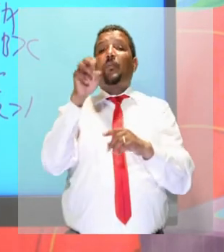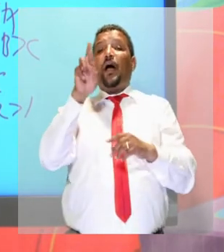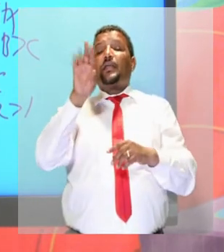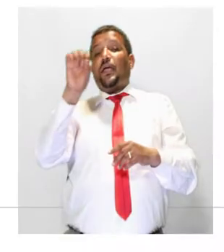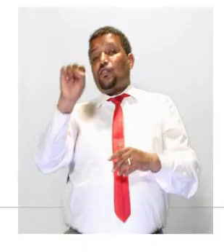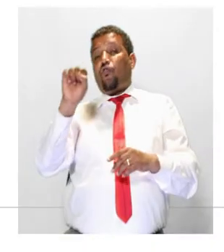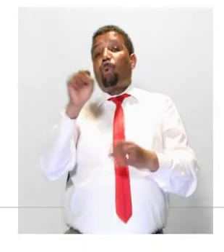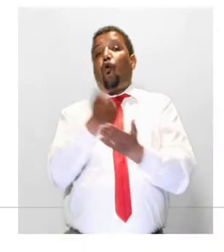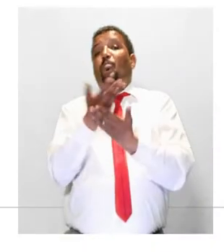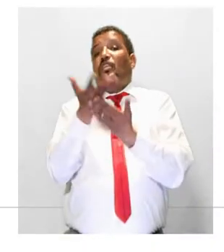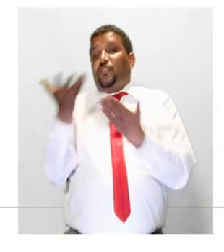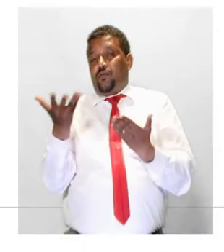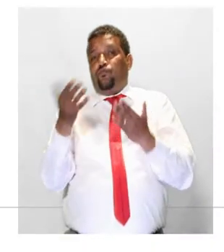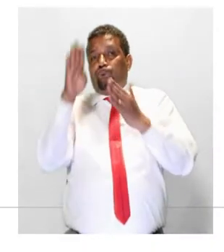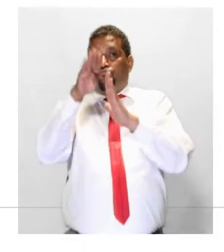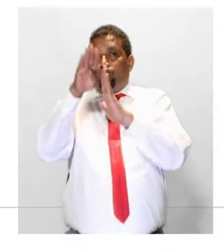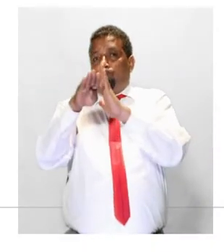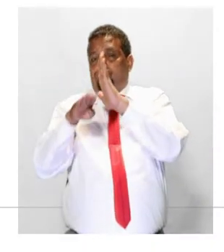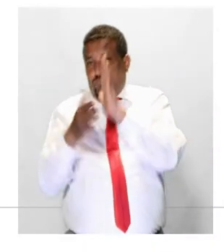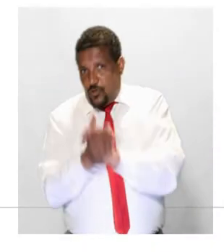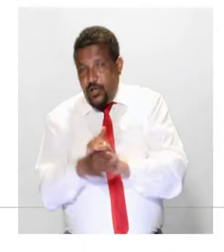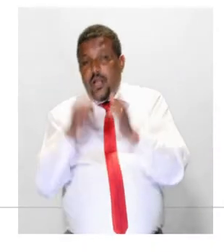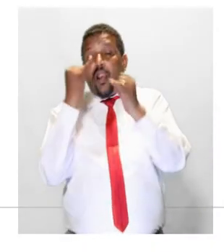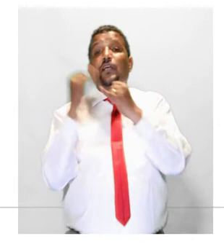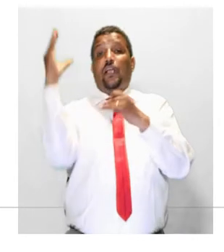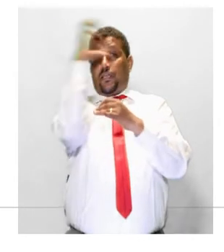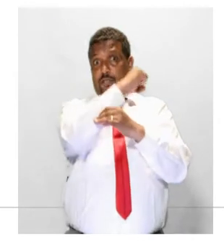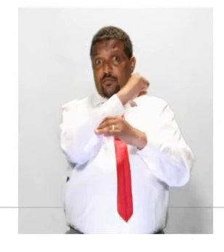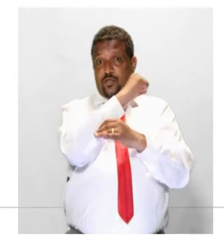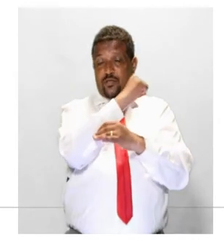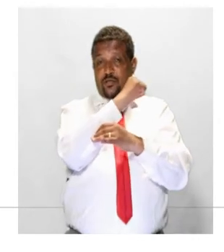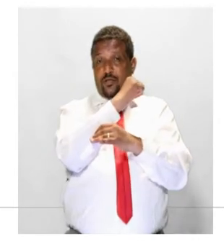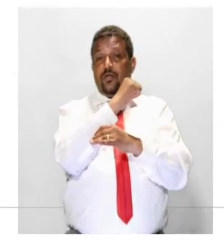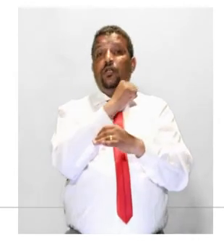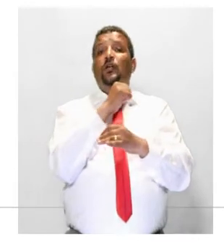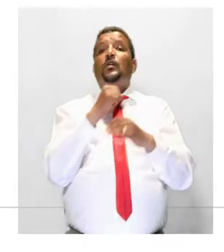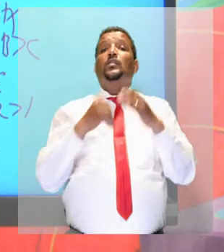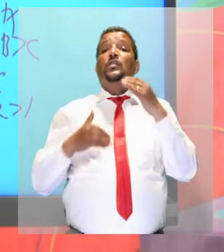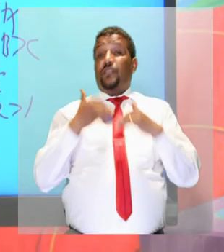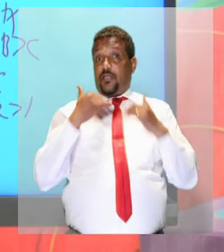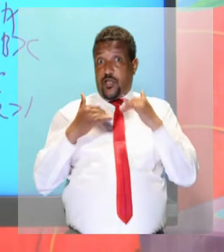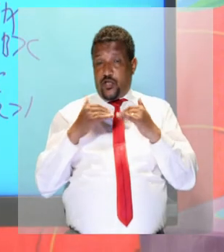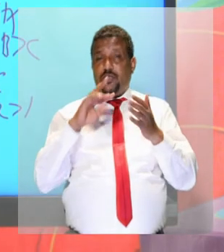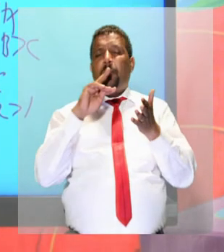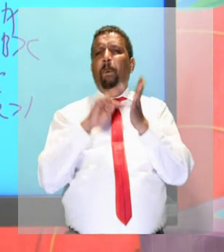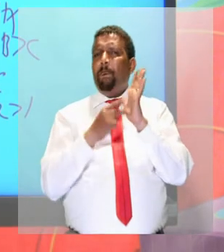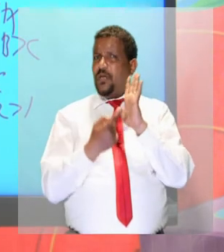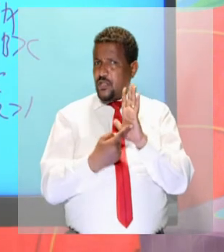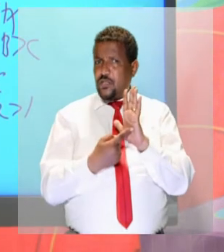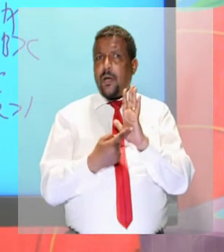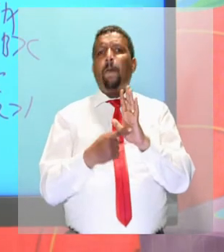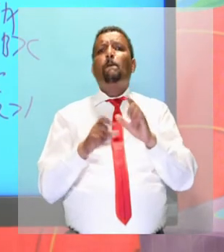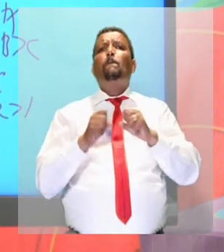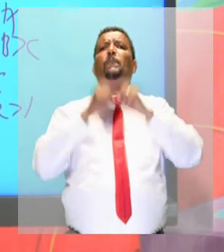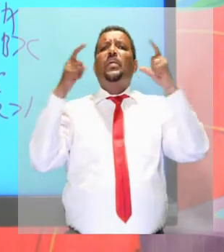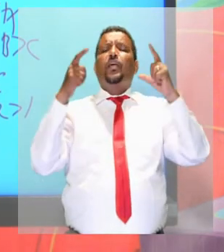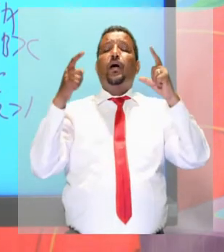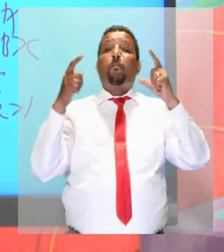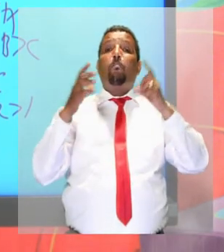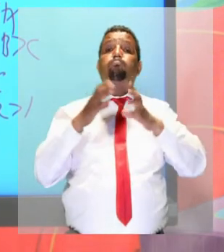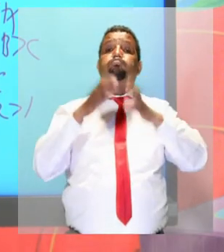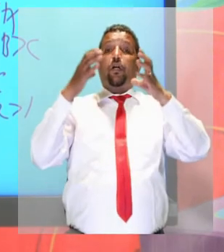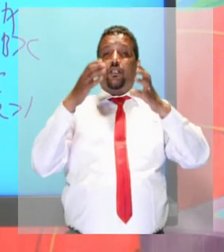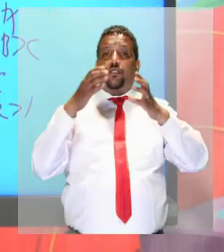will always decline. And the last assumption is non-satiation, means the bigger bundle is